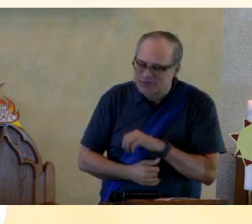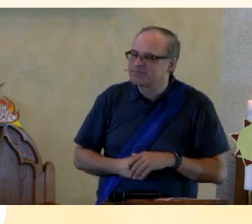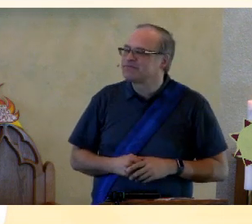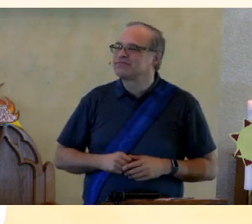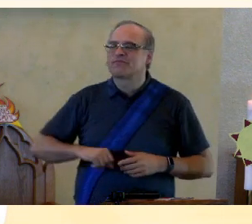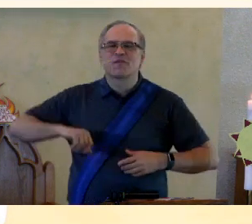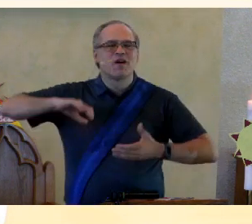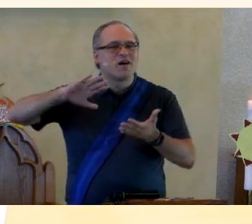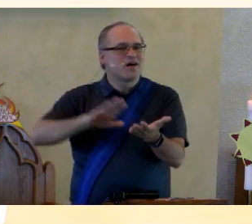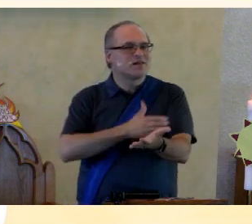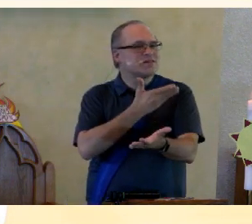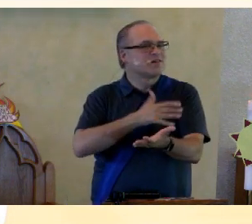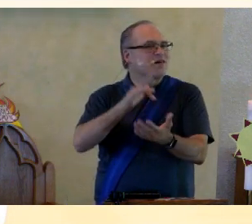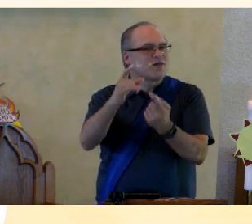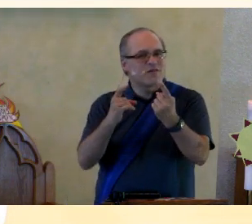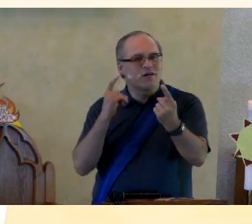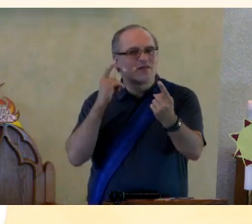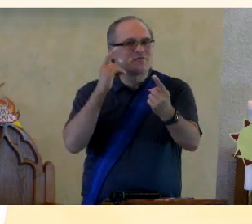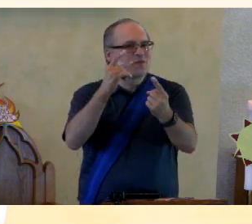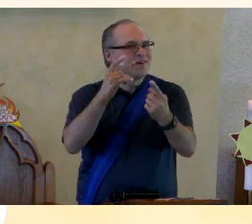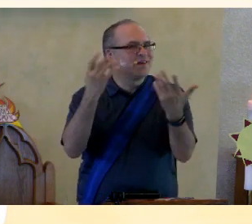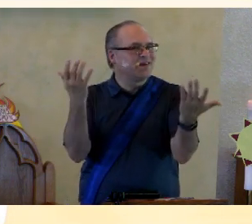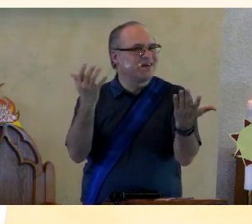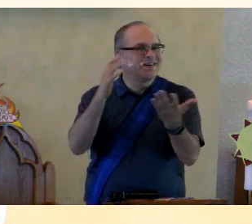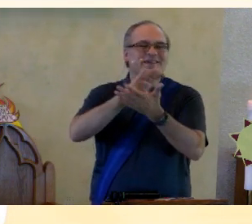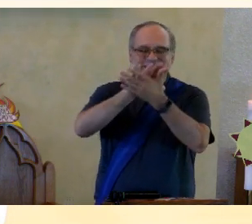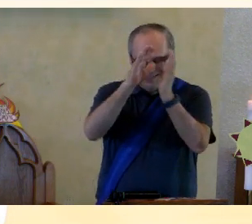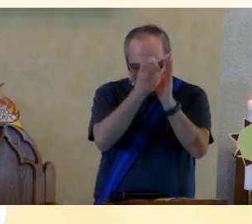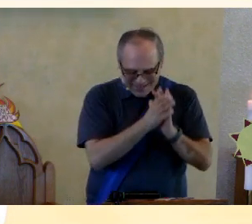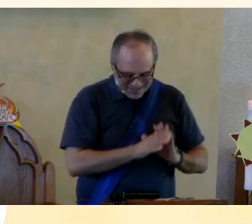nations, a song of